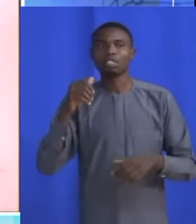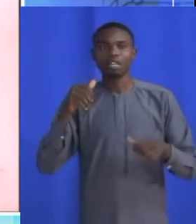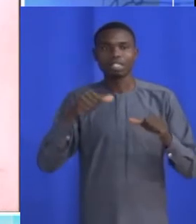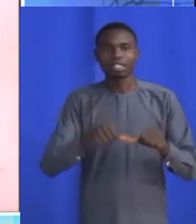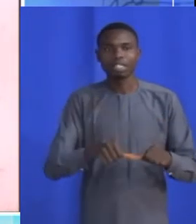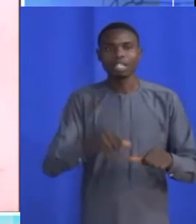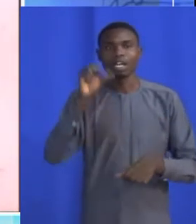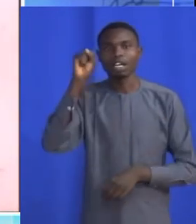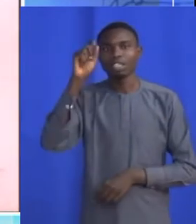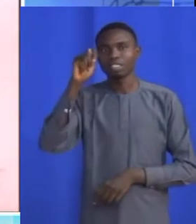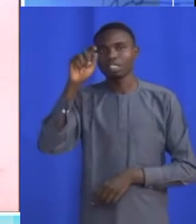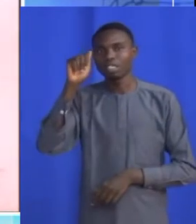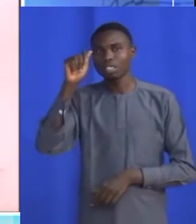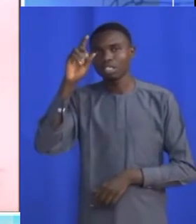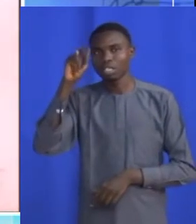suffer